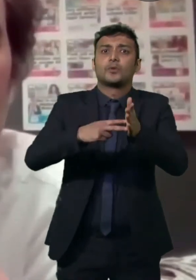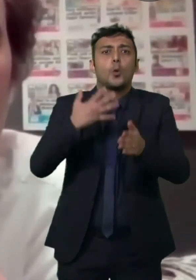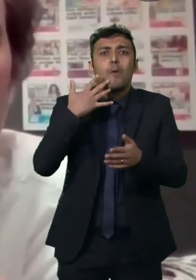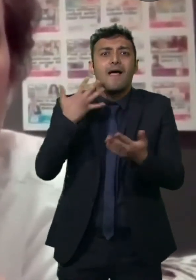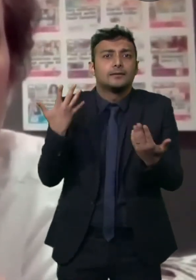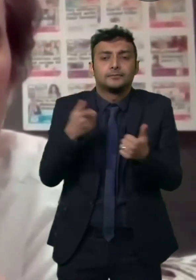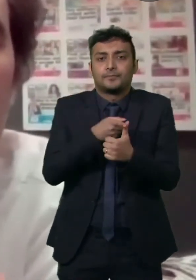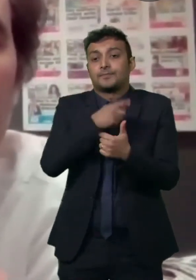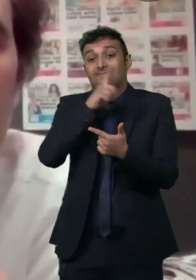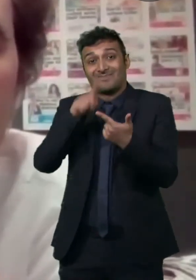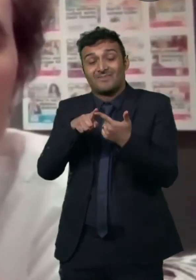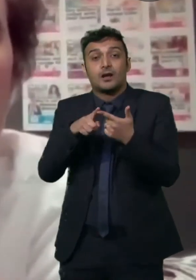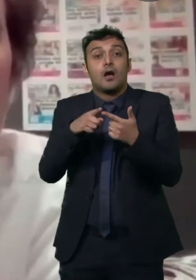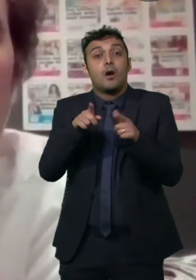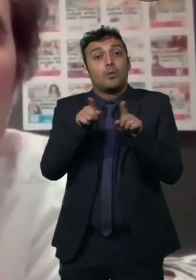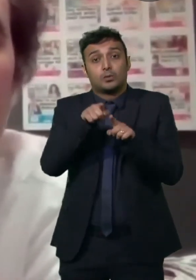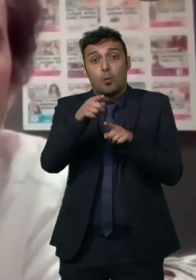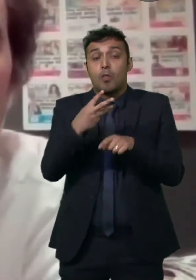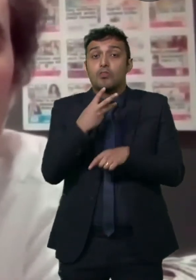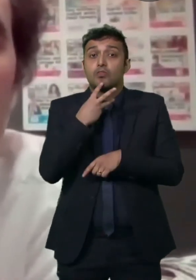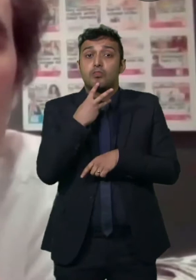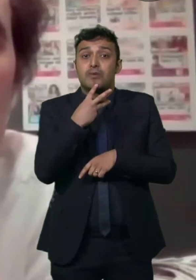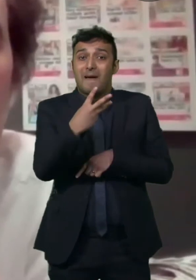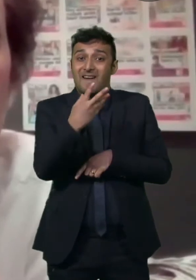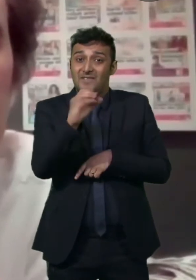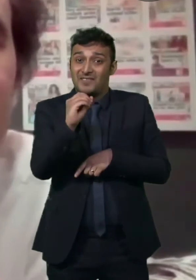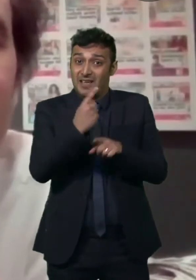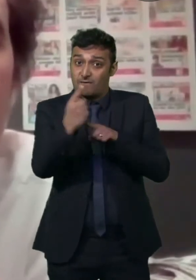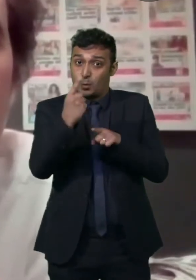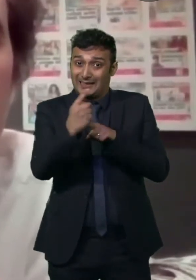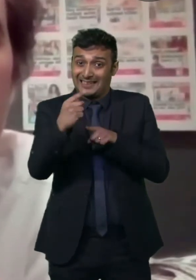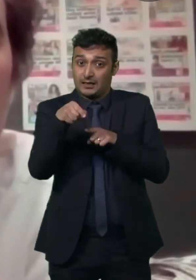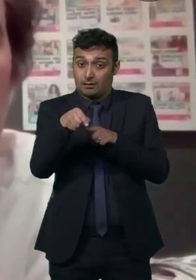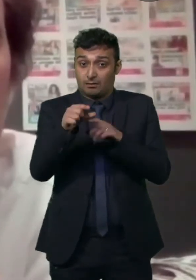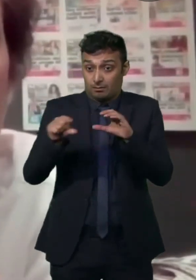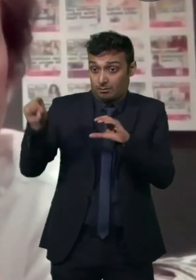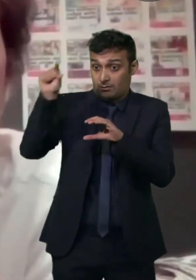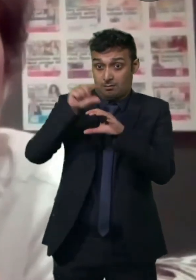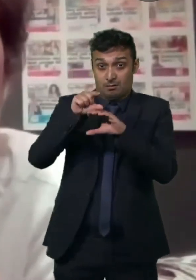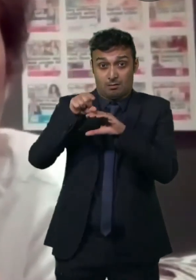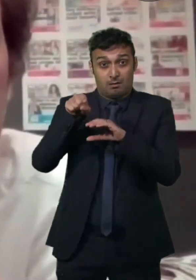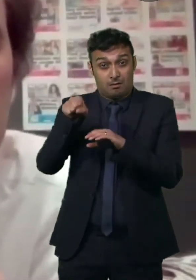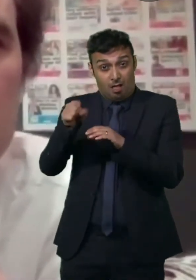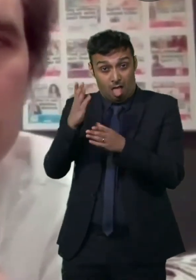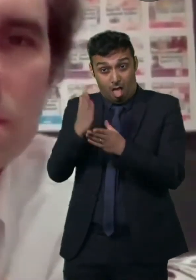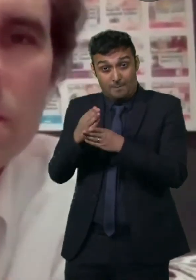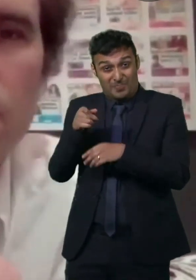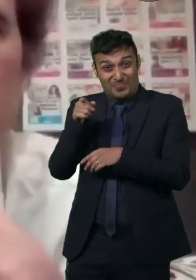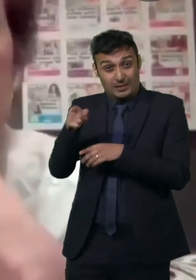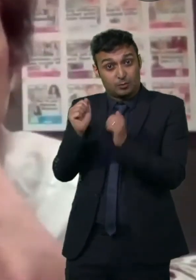week extra an appropriate reward for the nurses who are steering Britain out of this pandemic?